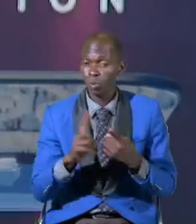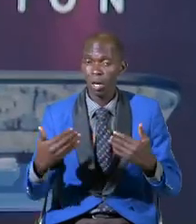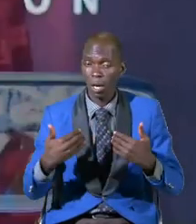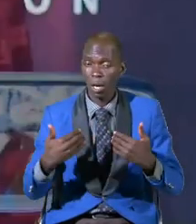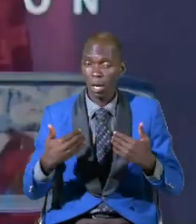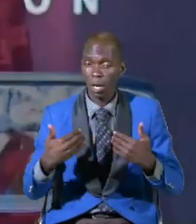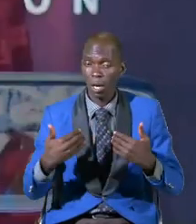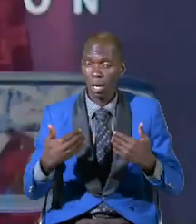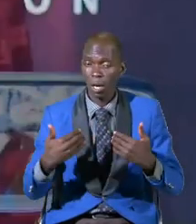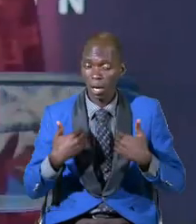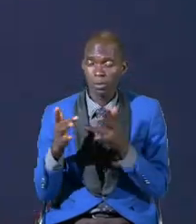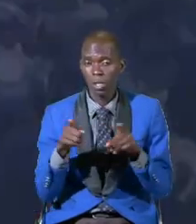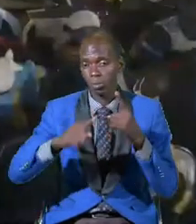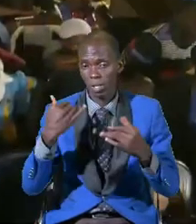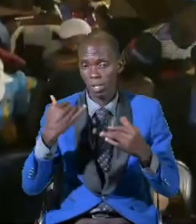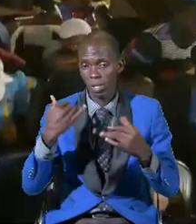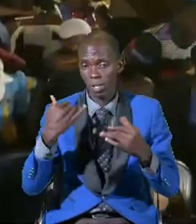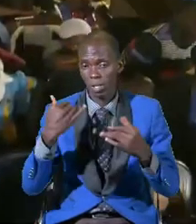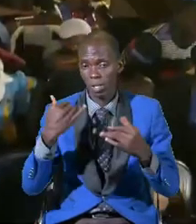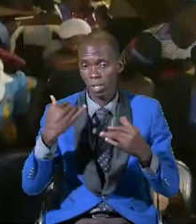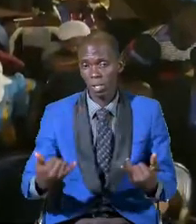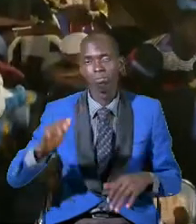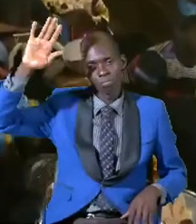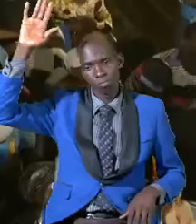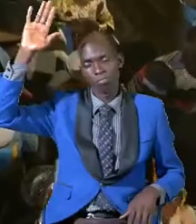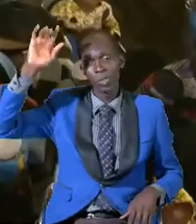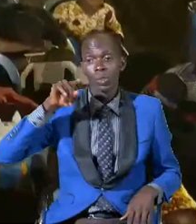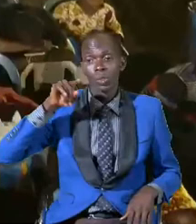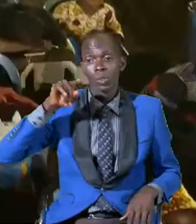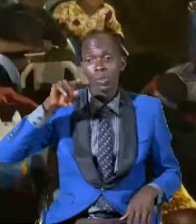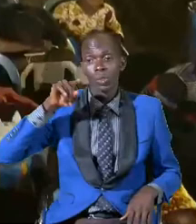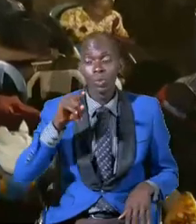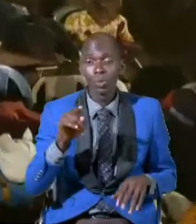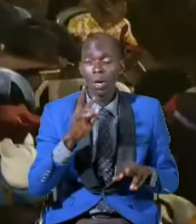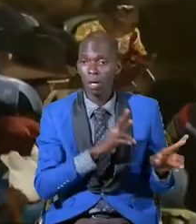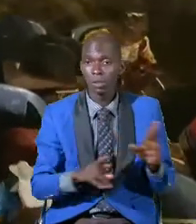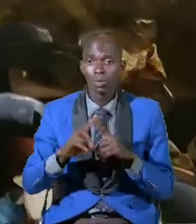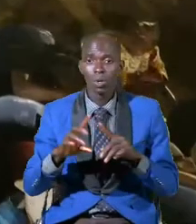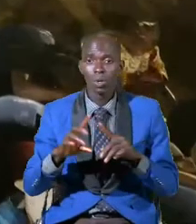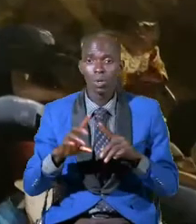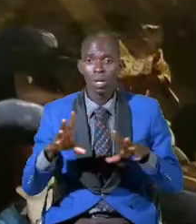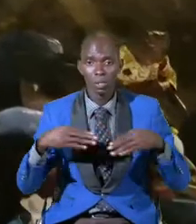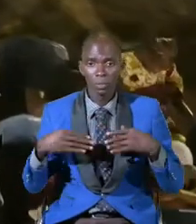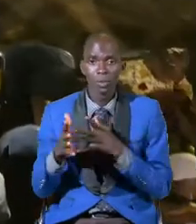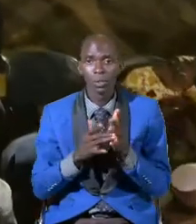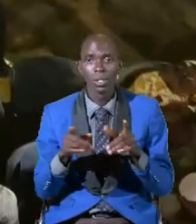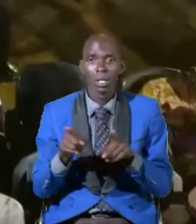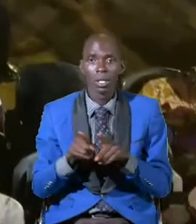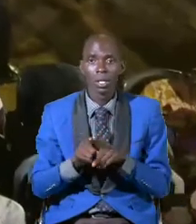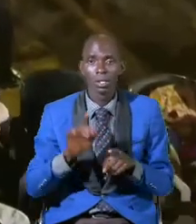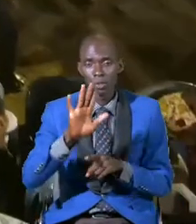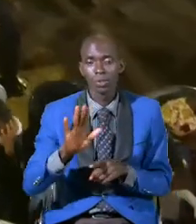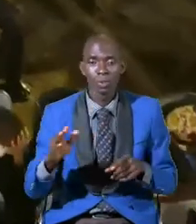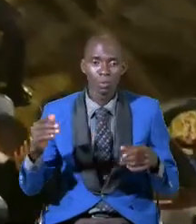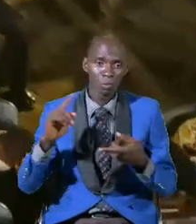there. Over here in the Alpha location. Over there, anywhere. A new life is set before you.